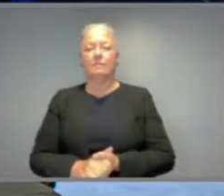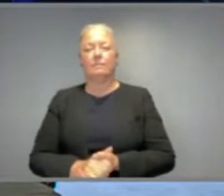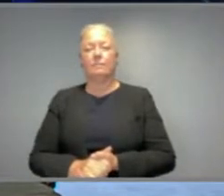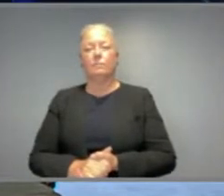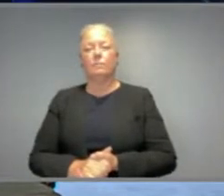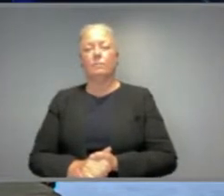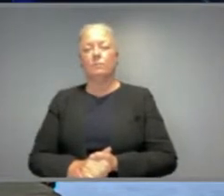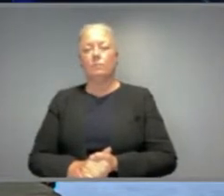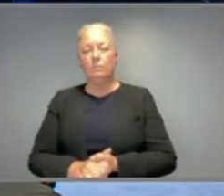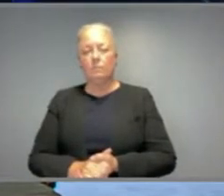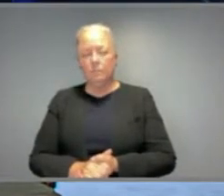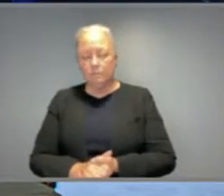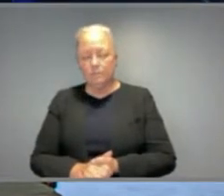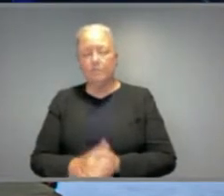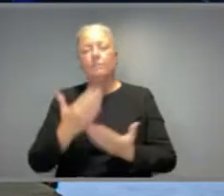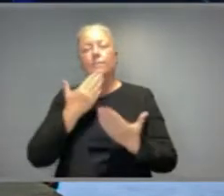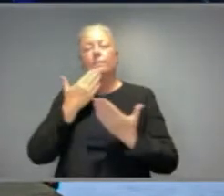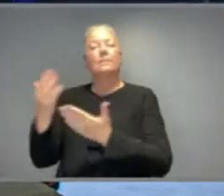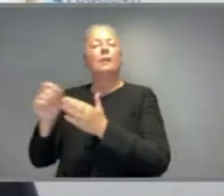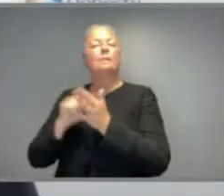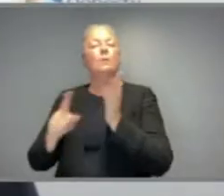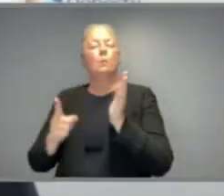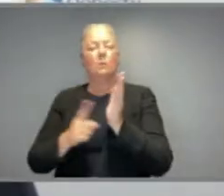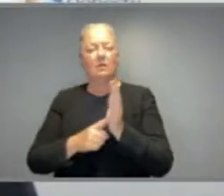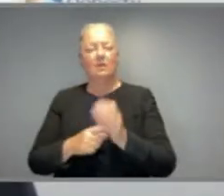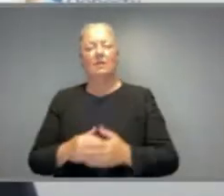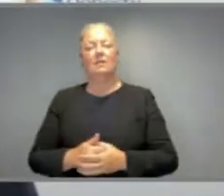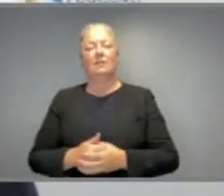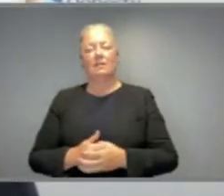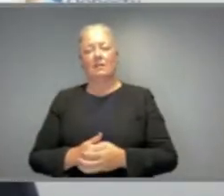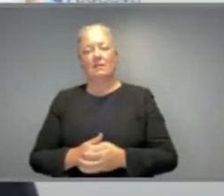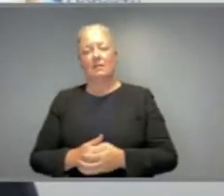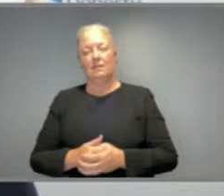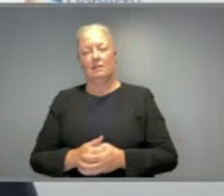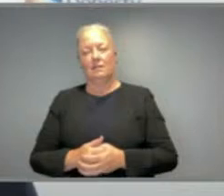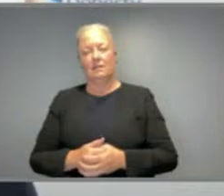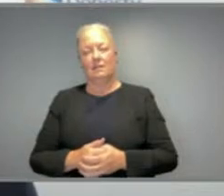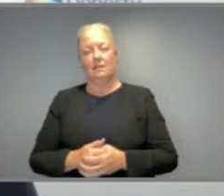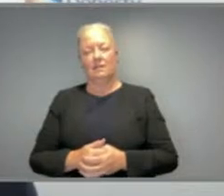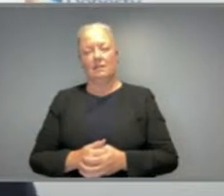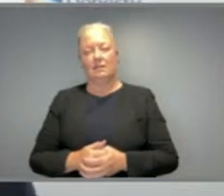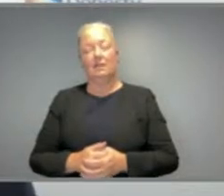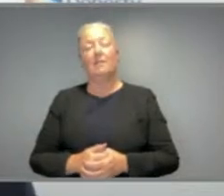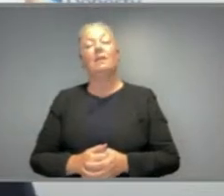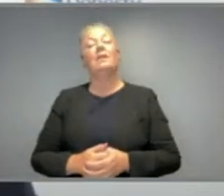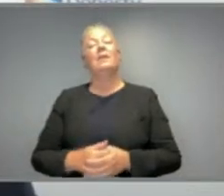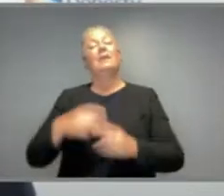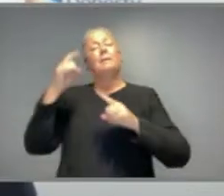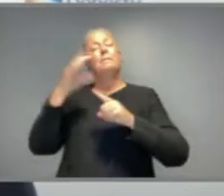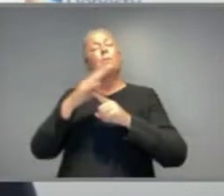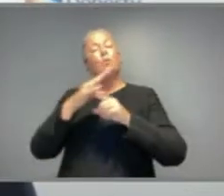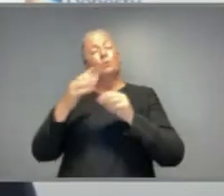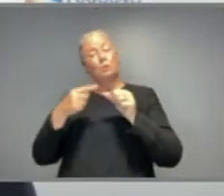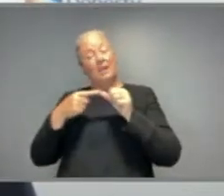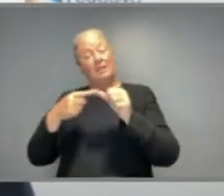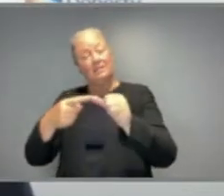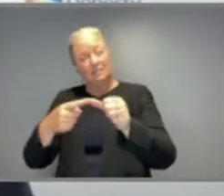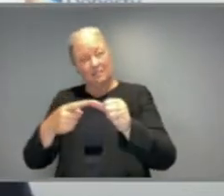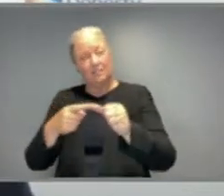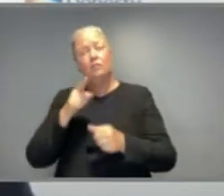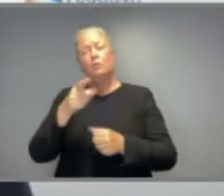Thanks, Paul. And just to reiterate, slide 10 is the most important answer to your question here. So all of these other